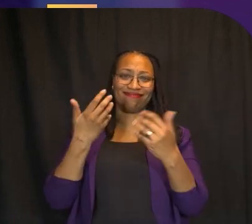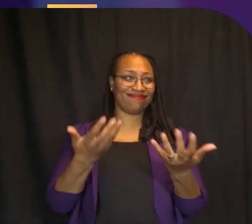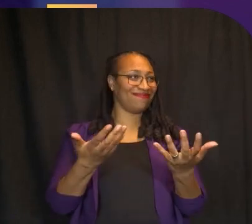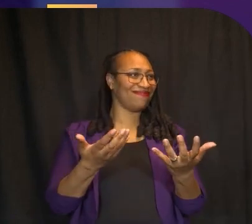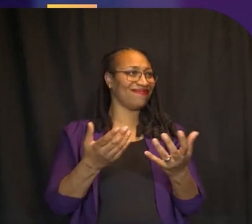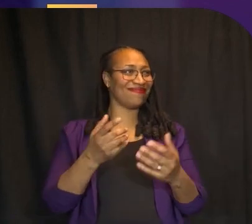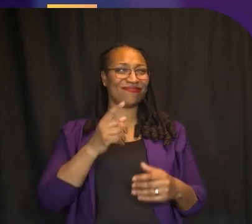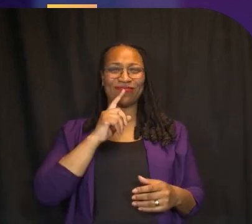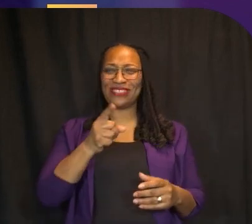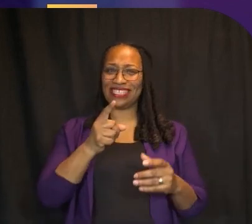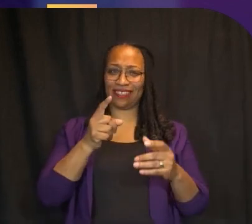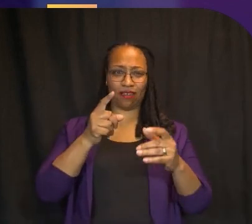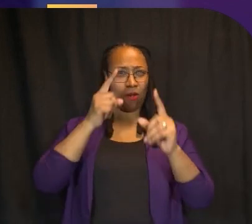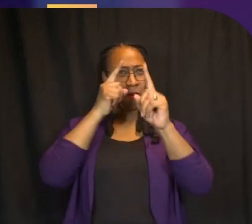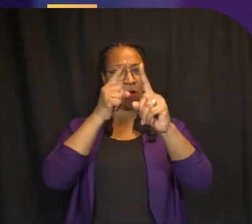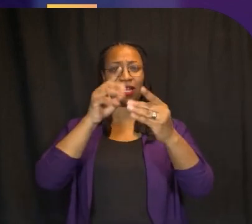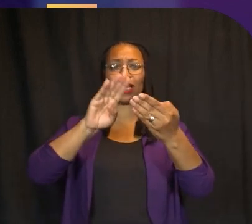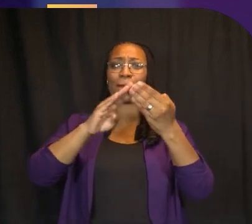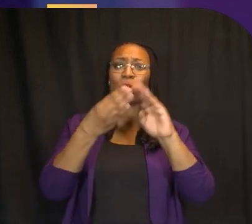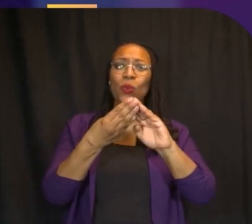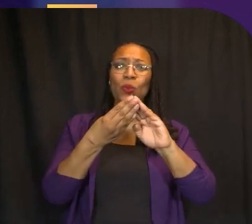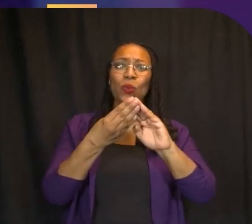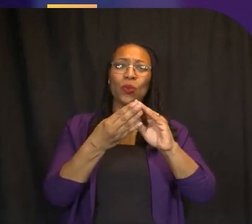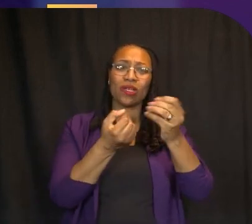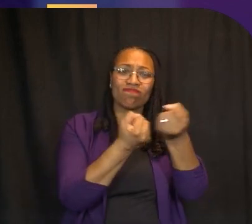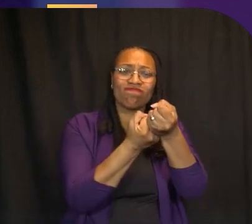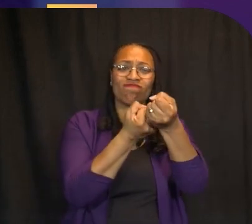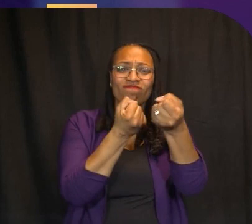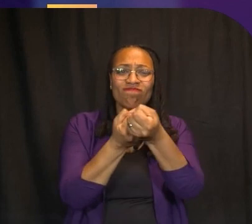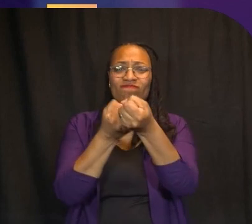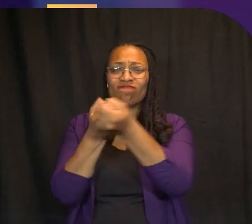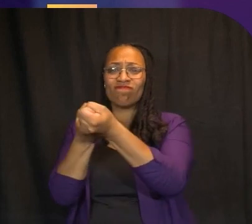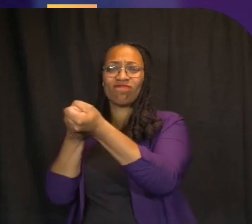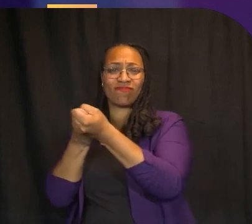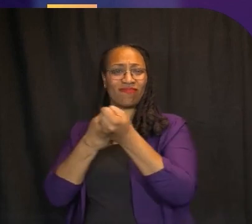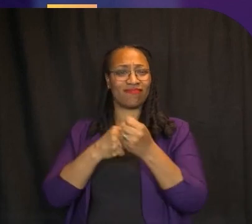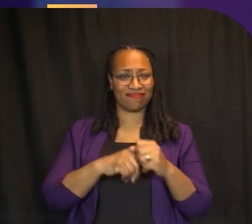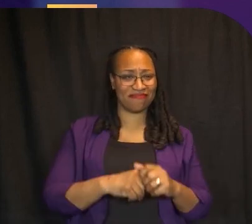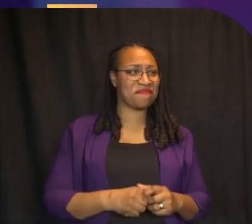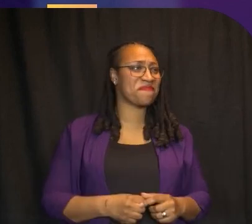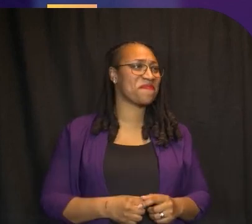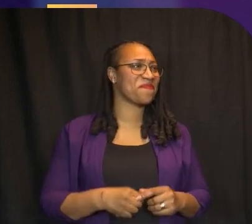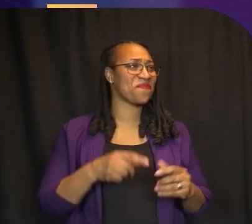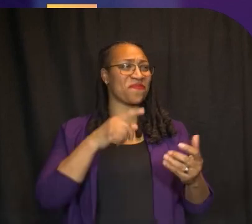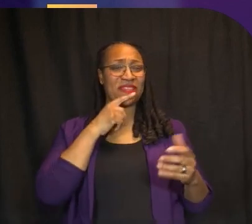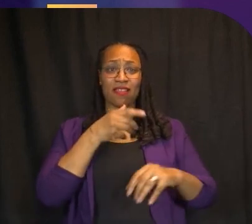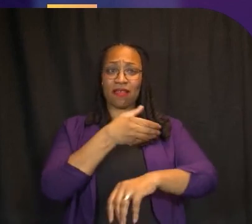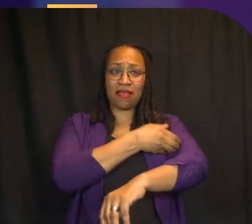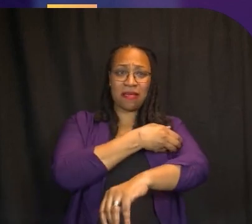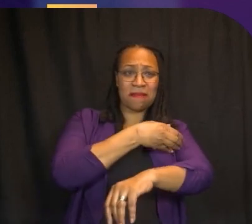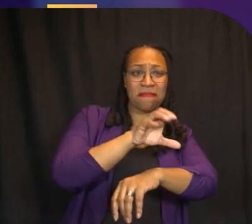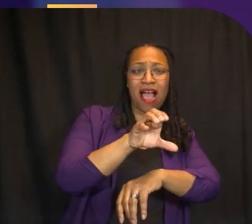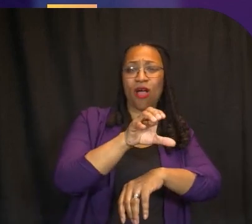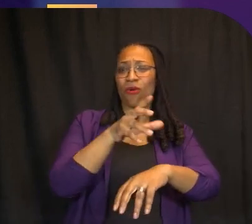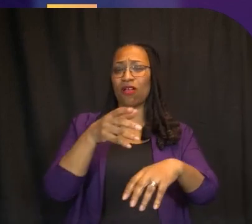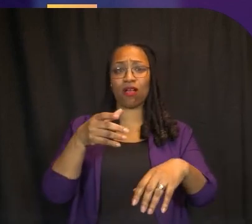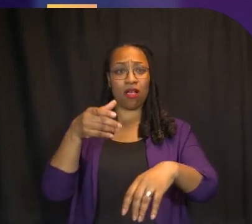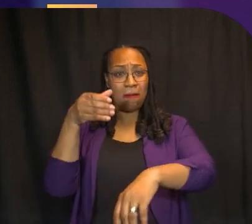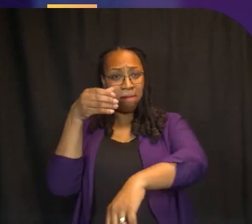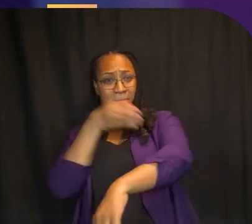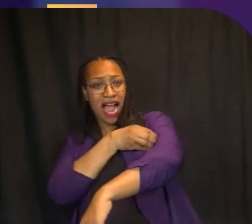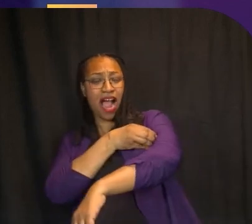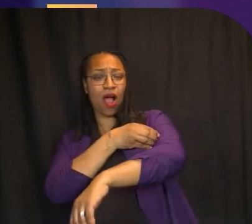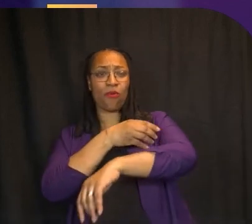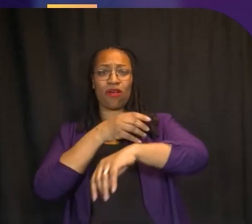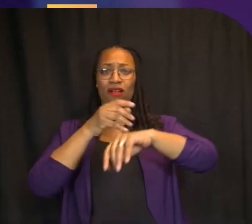and our influence to make a unique difference for underrepresented groups. An important partner of this journey has been